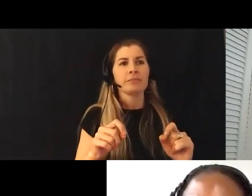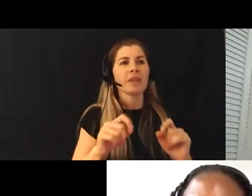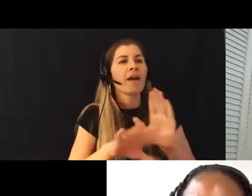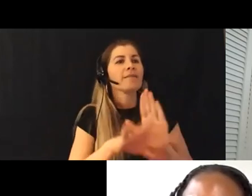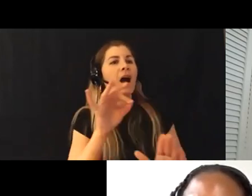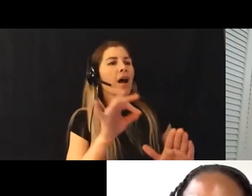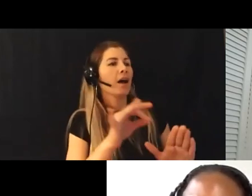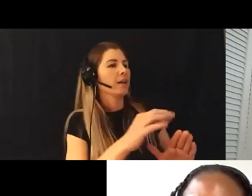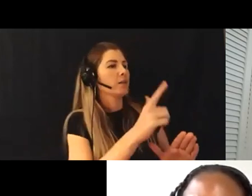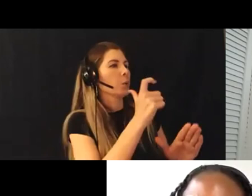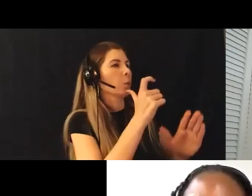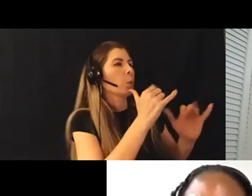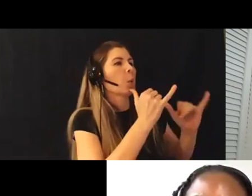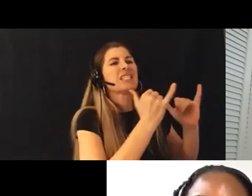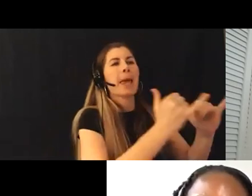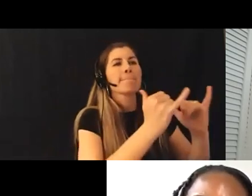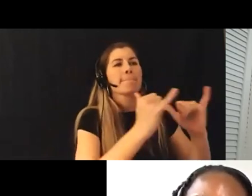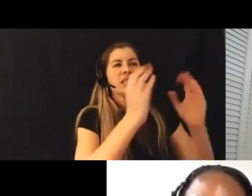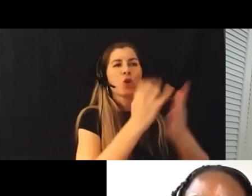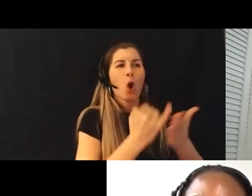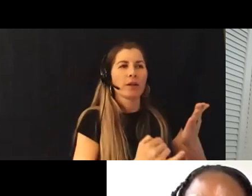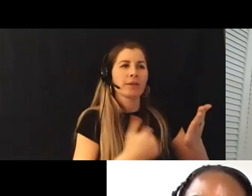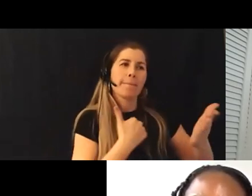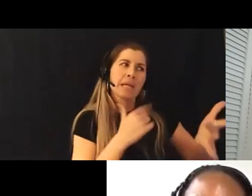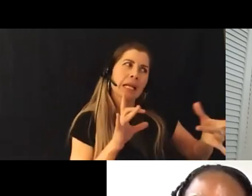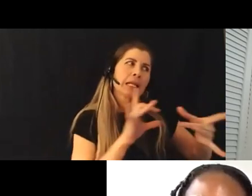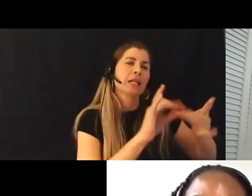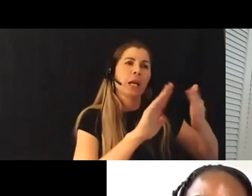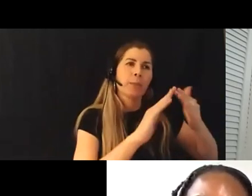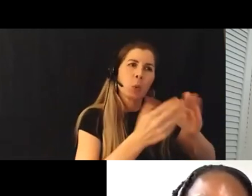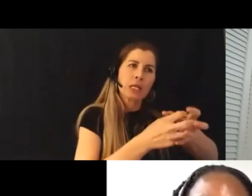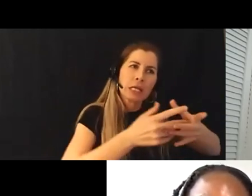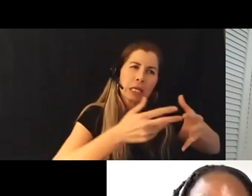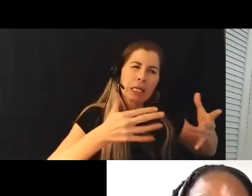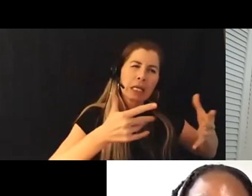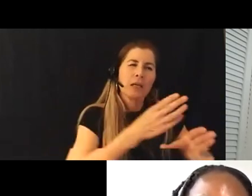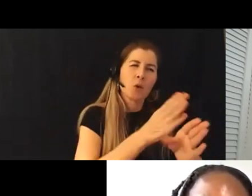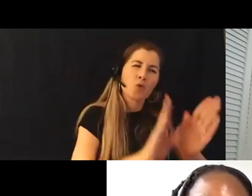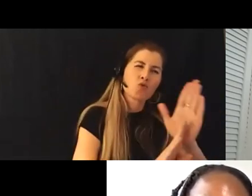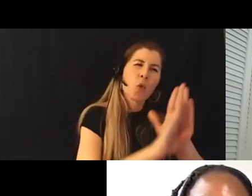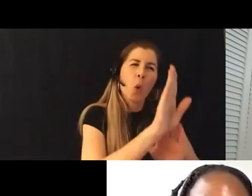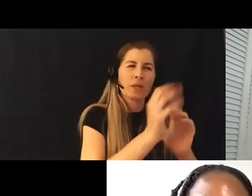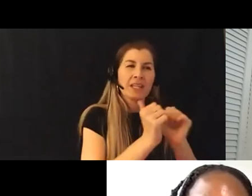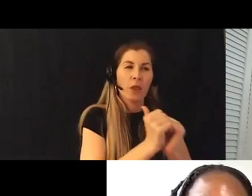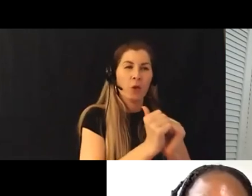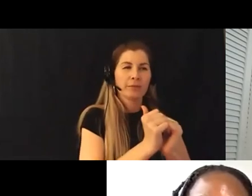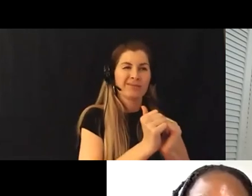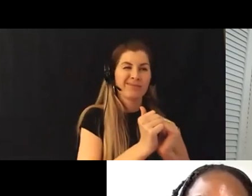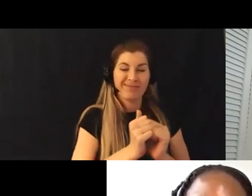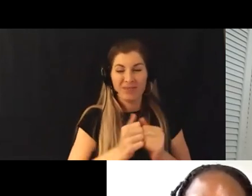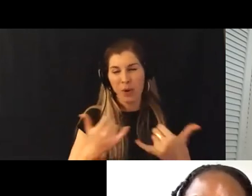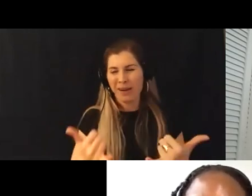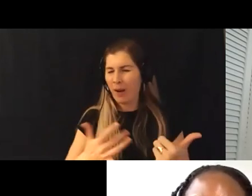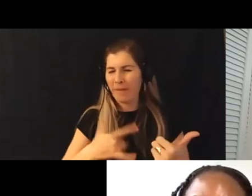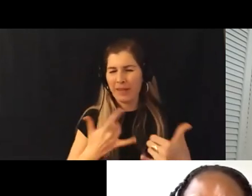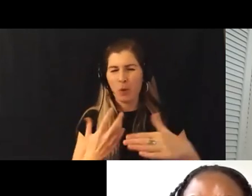find colleagues that you can be in community with so you can grow your practice together. Because this is a really isolating time